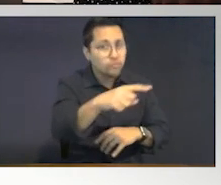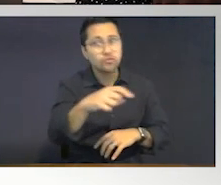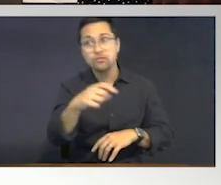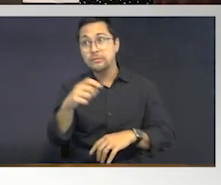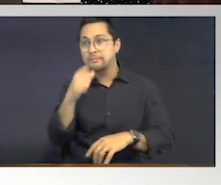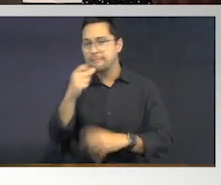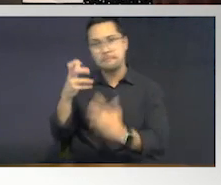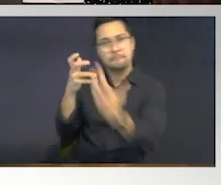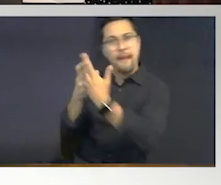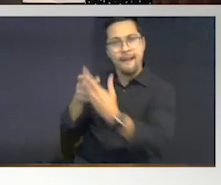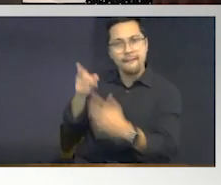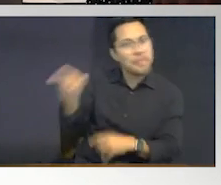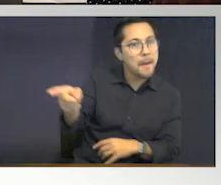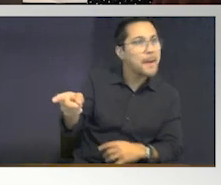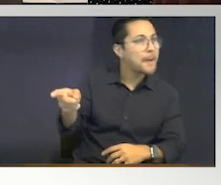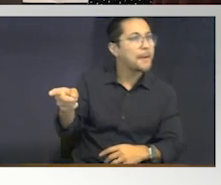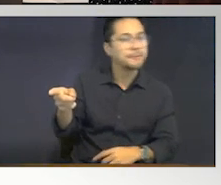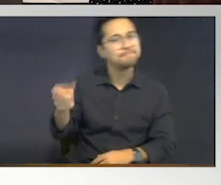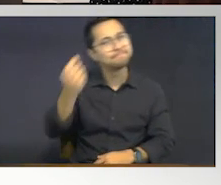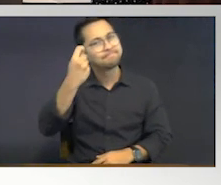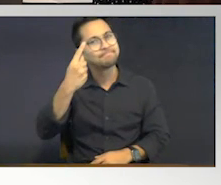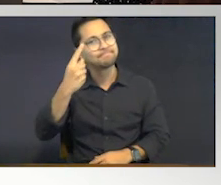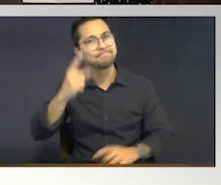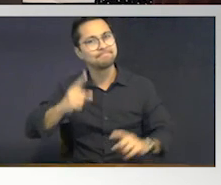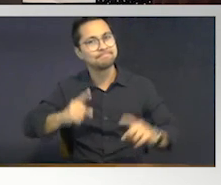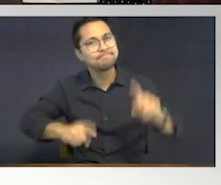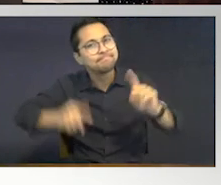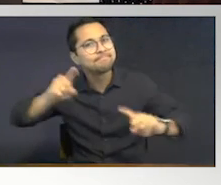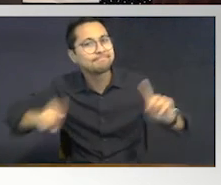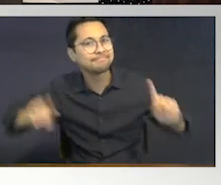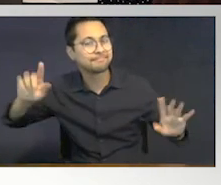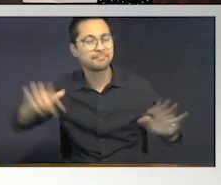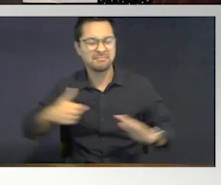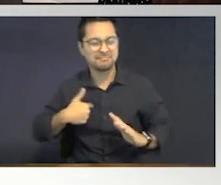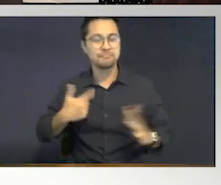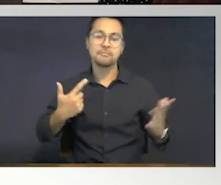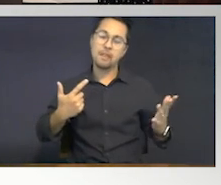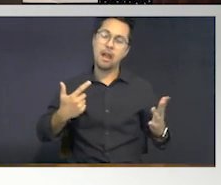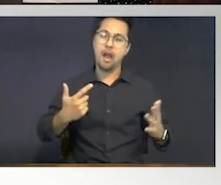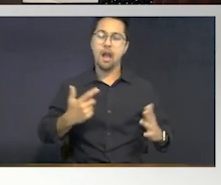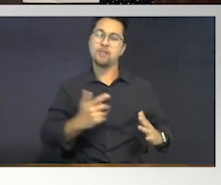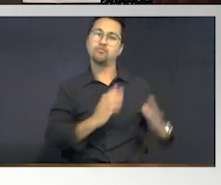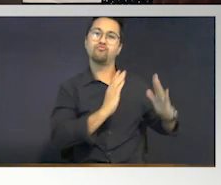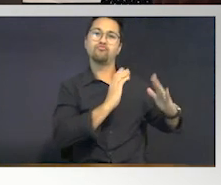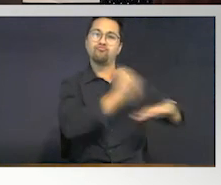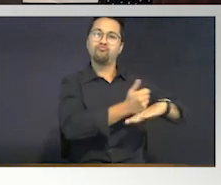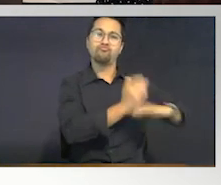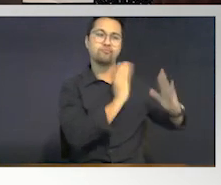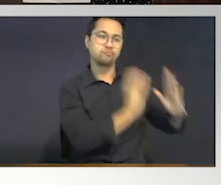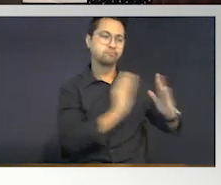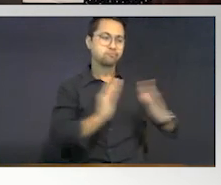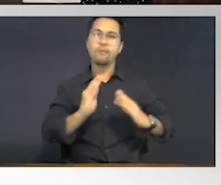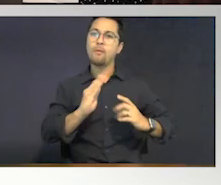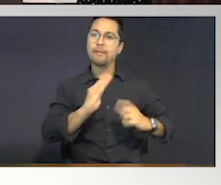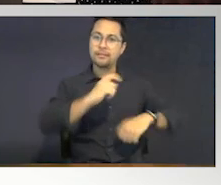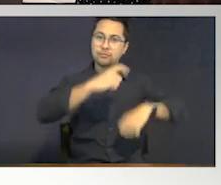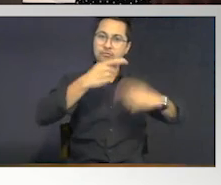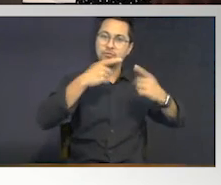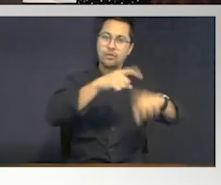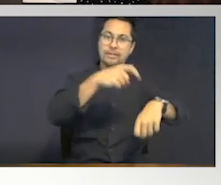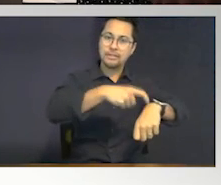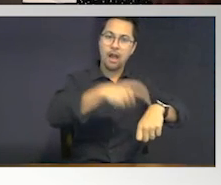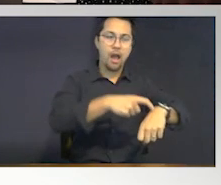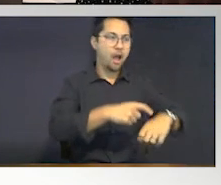everybody. So I've come to just putting everything chronologically in binders, just buy